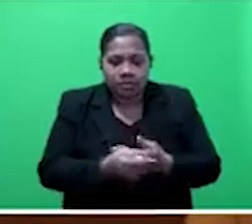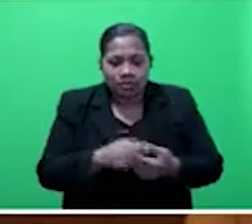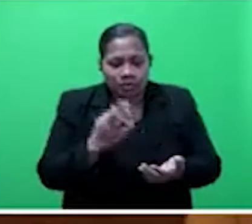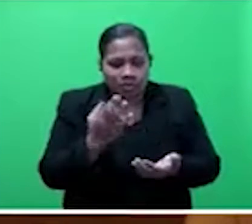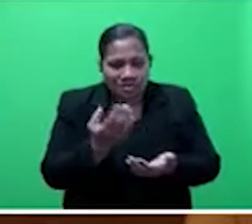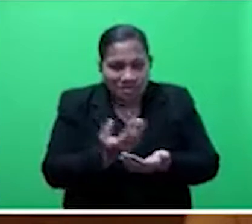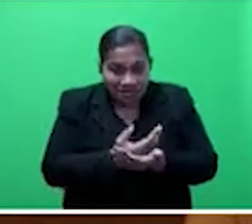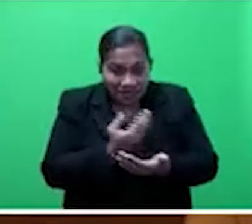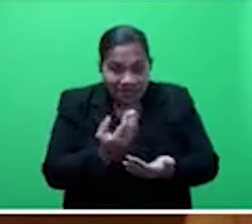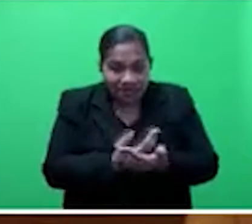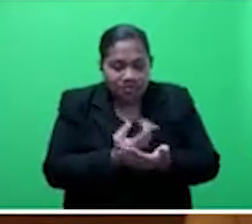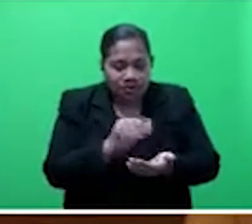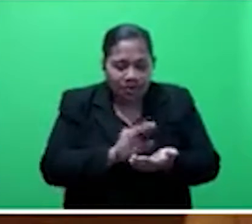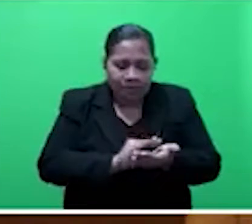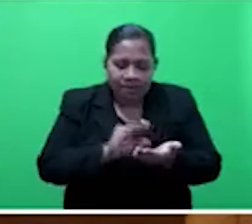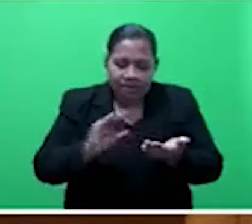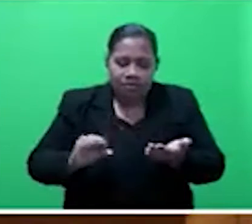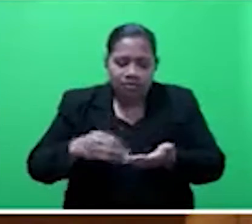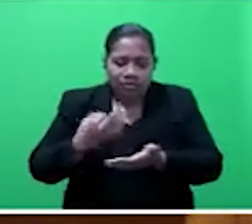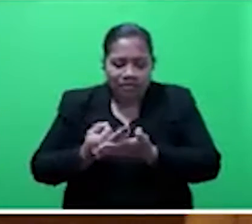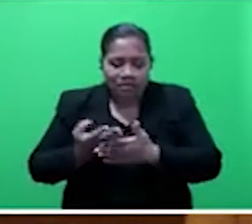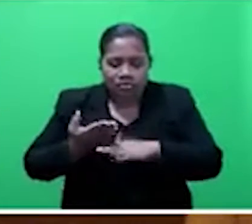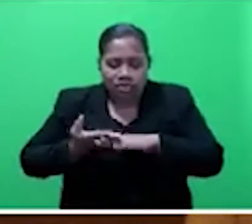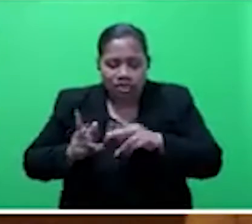to finance new products and services,